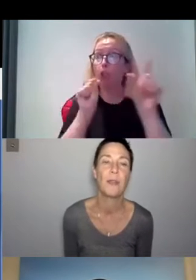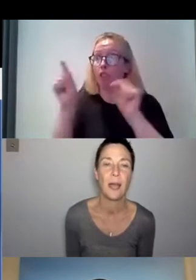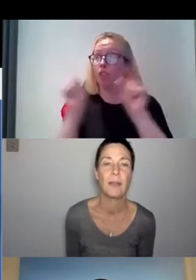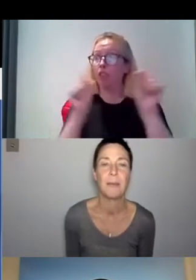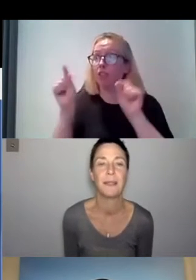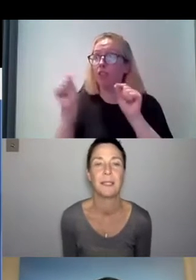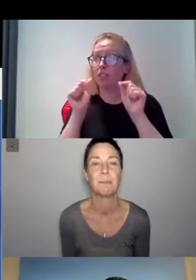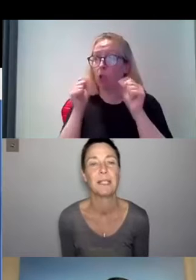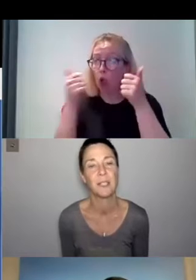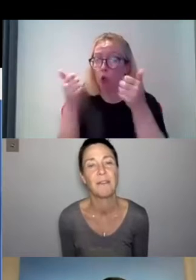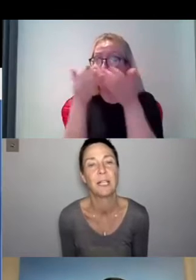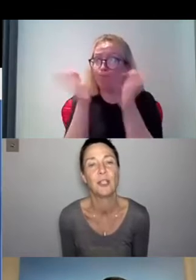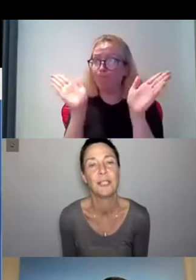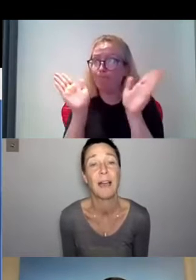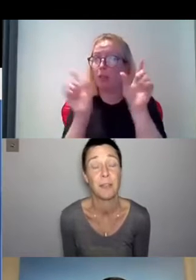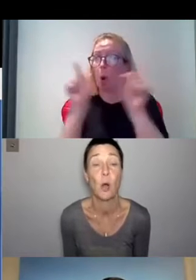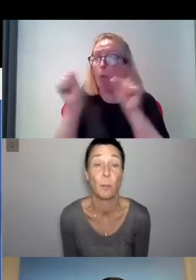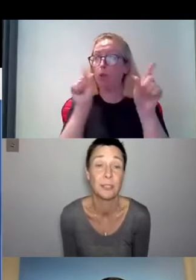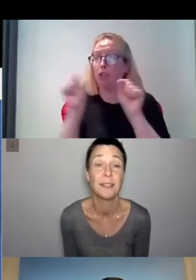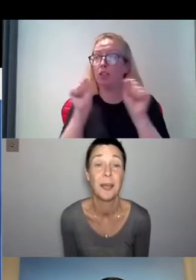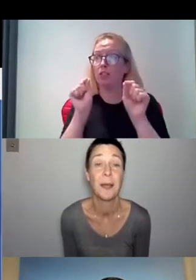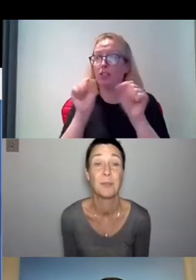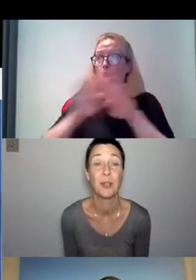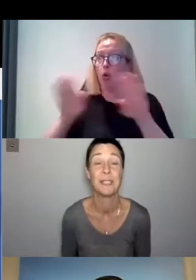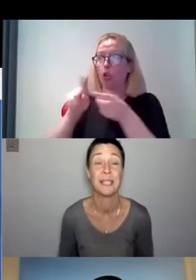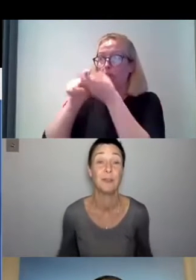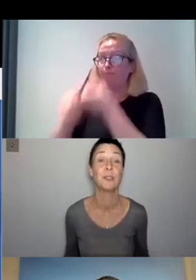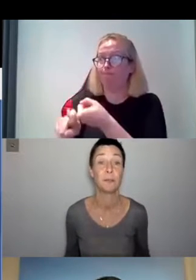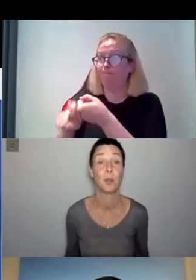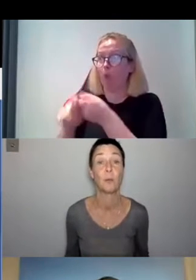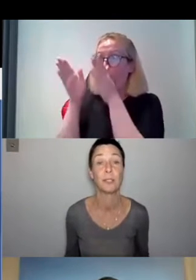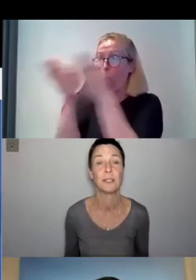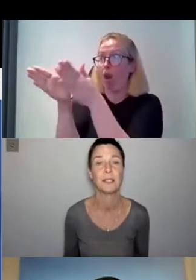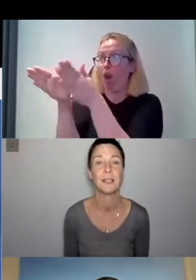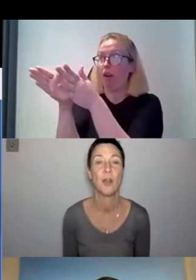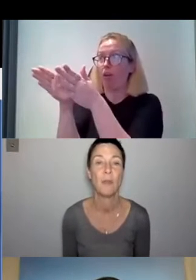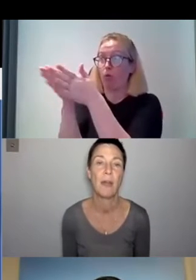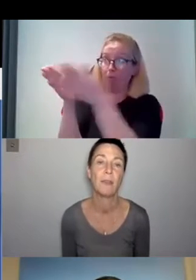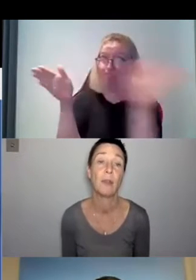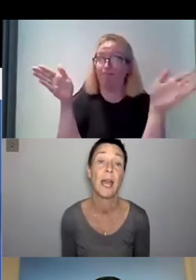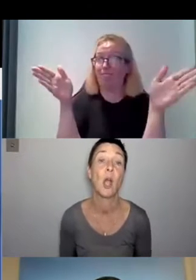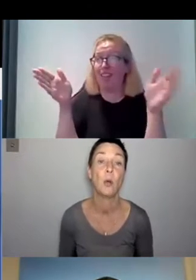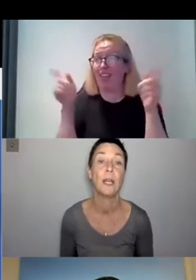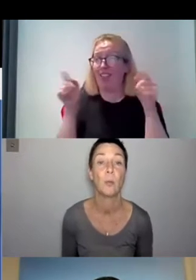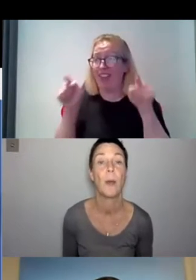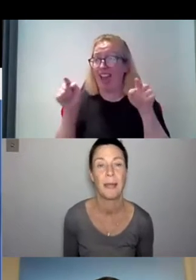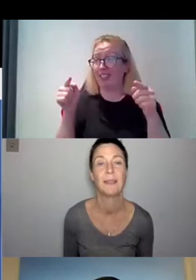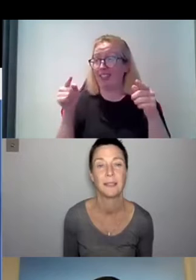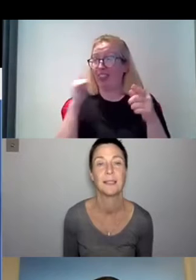one or the other method, but it's definitely good to have the option, to give you those different options. Absolutely. Rather than relying